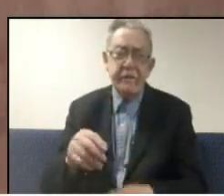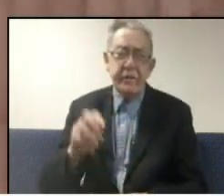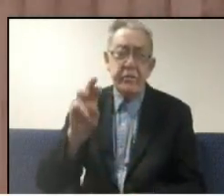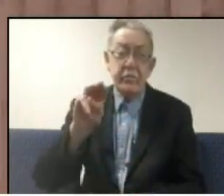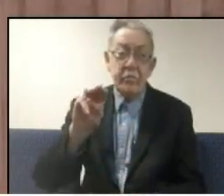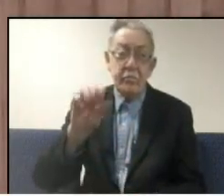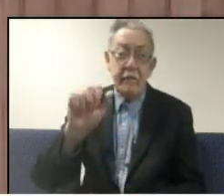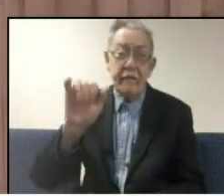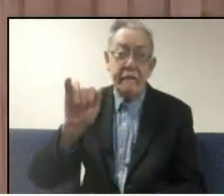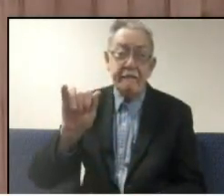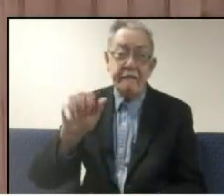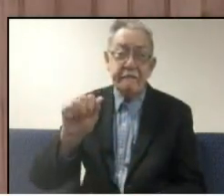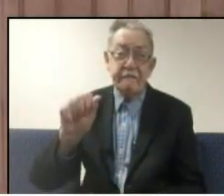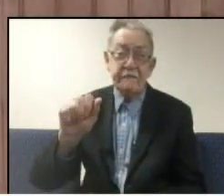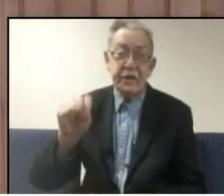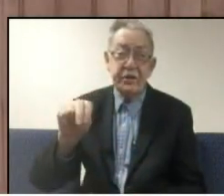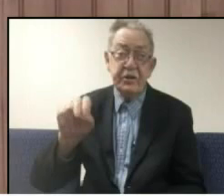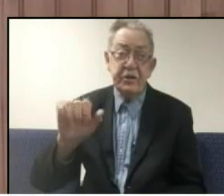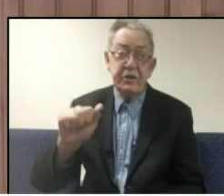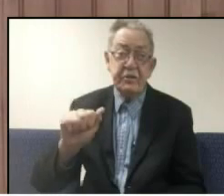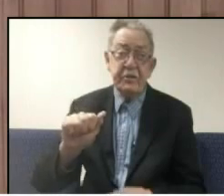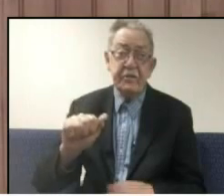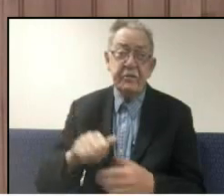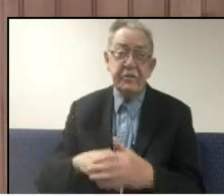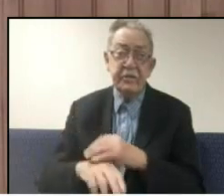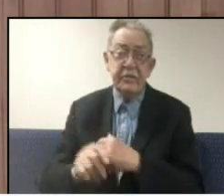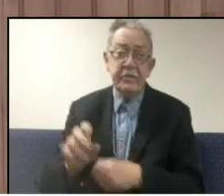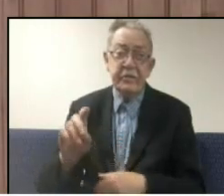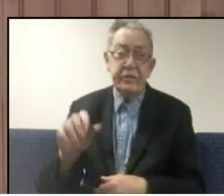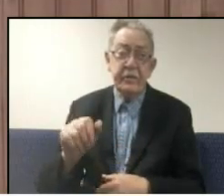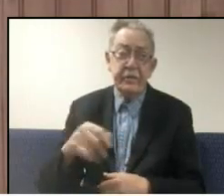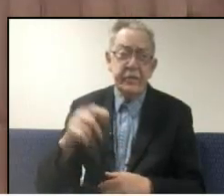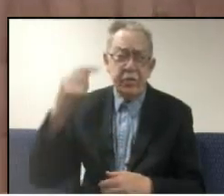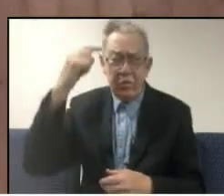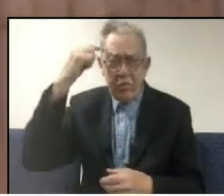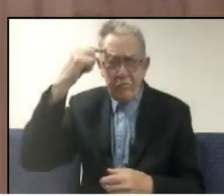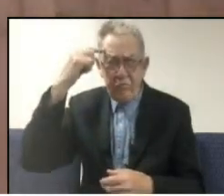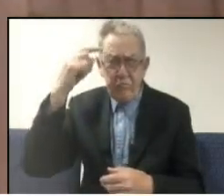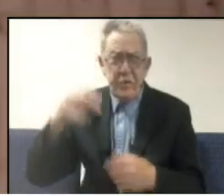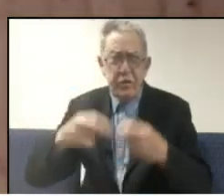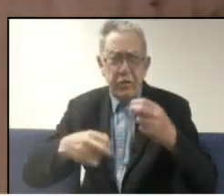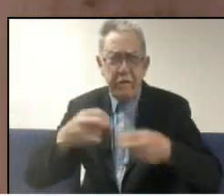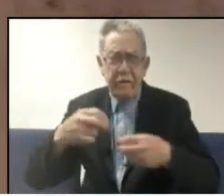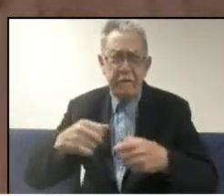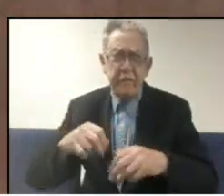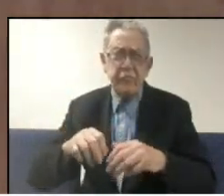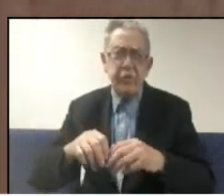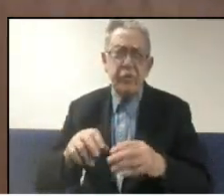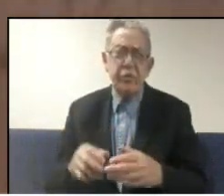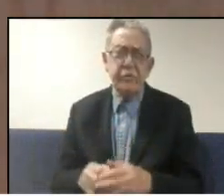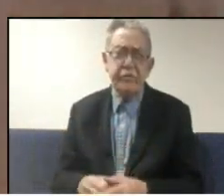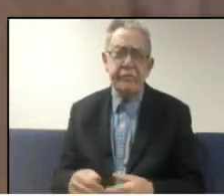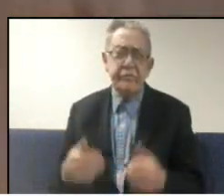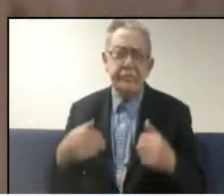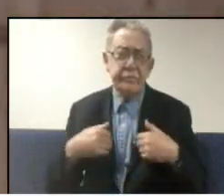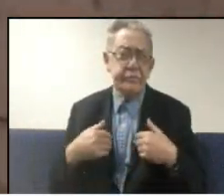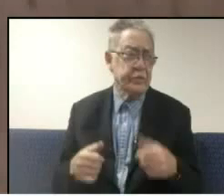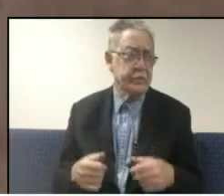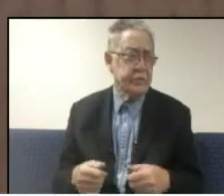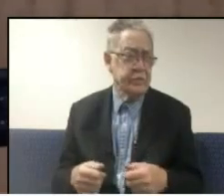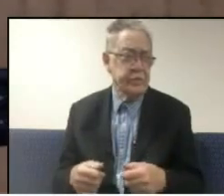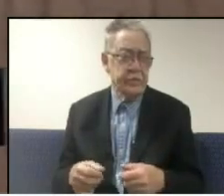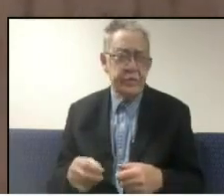suffered mania. He had a mental, psychological condition that caused him to have spurts